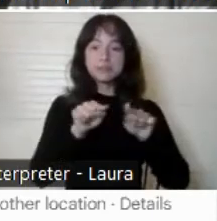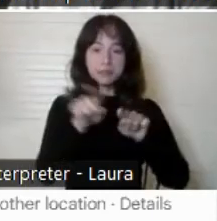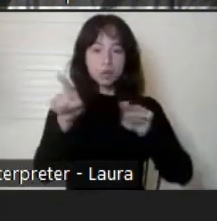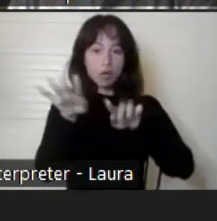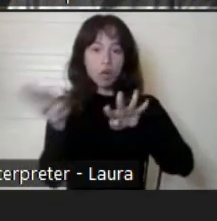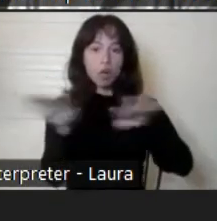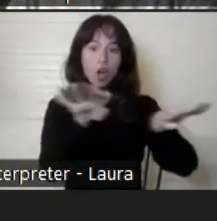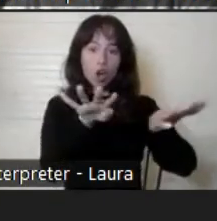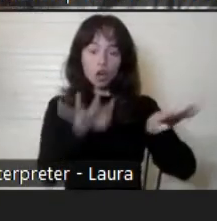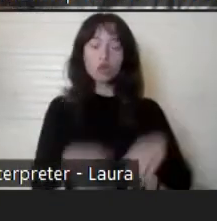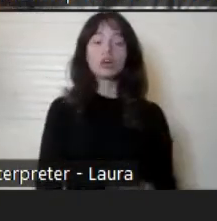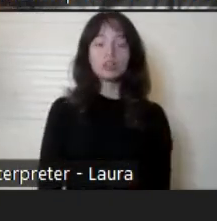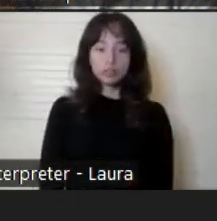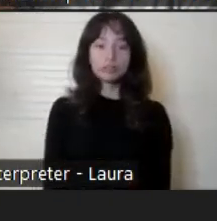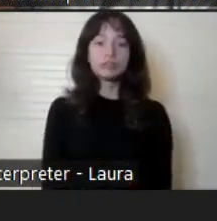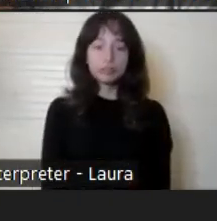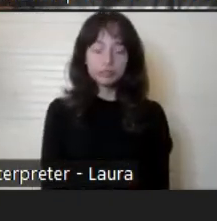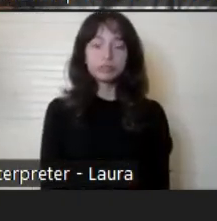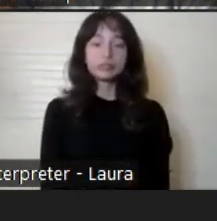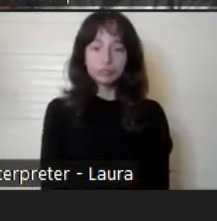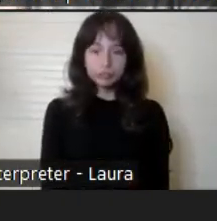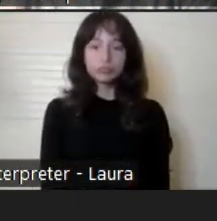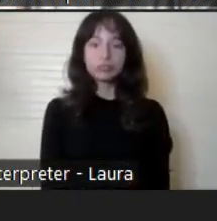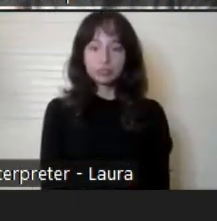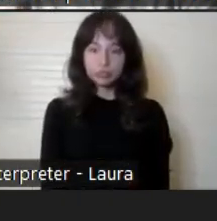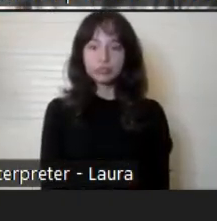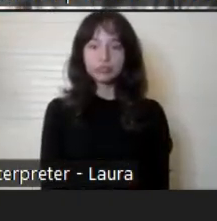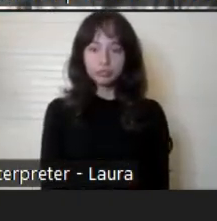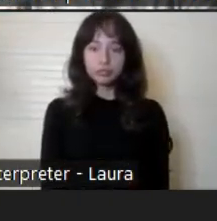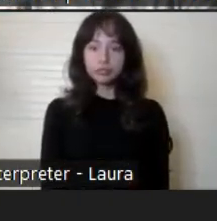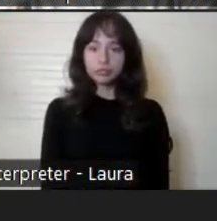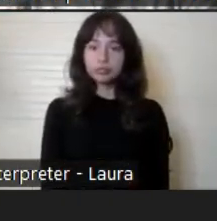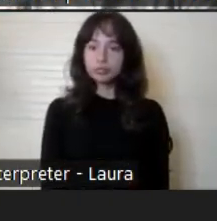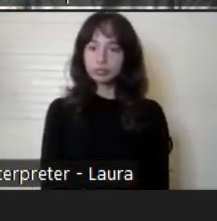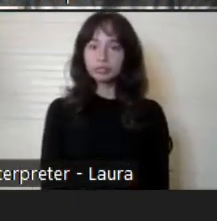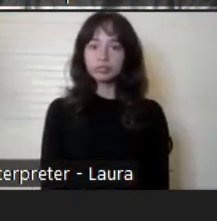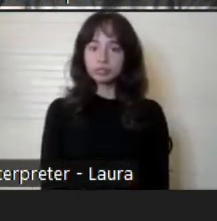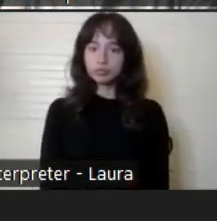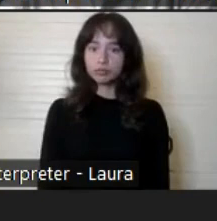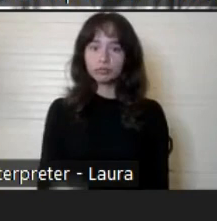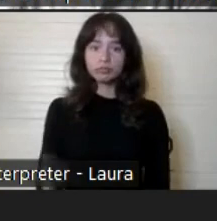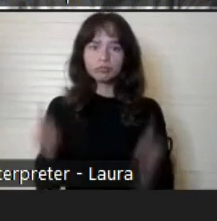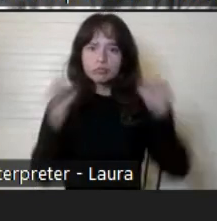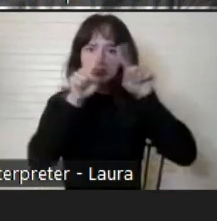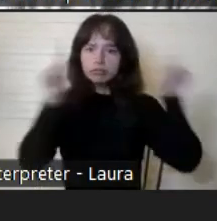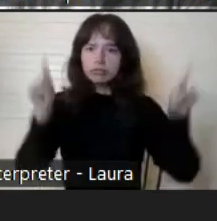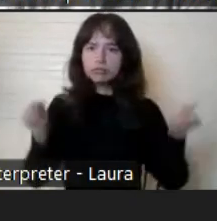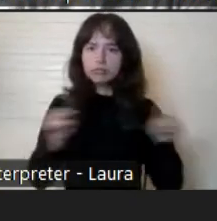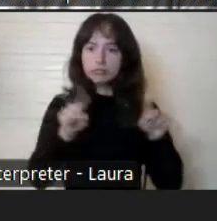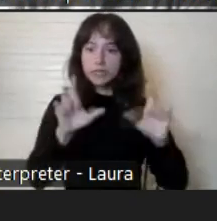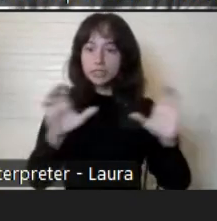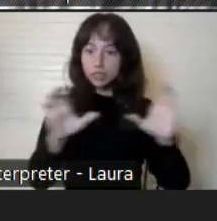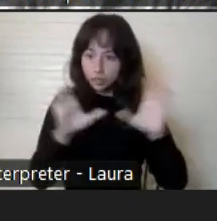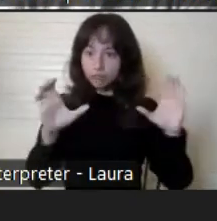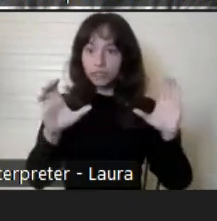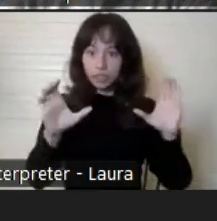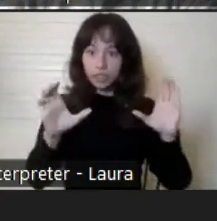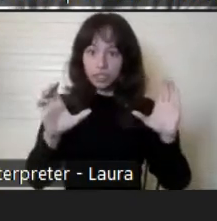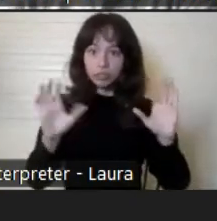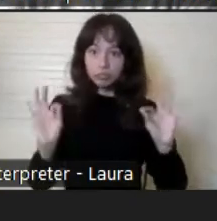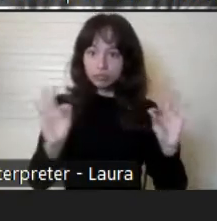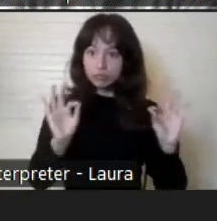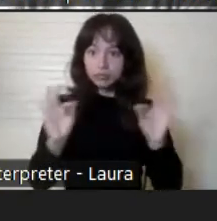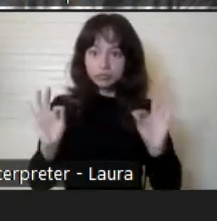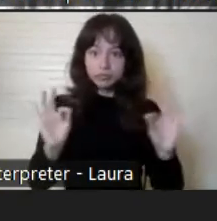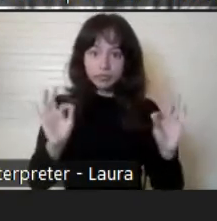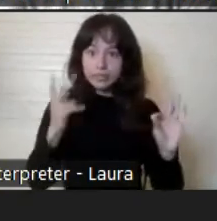share, and we can see this, right? Everybody can see the certificate on the screen. Yes? Can you